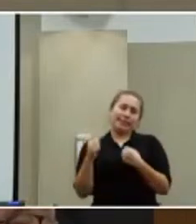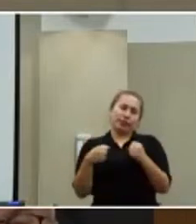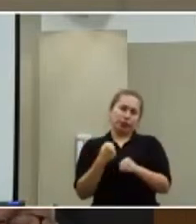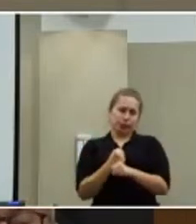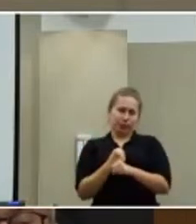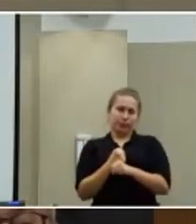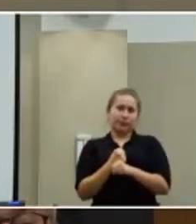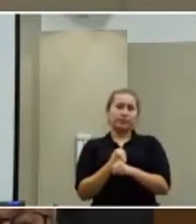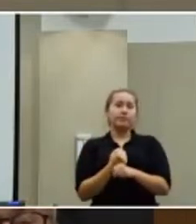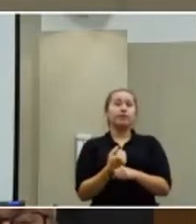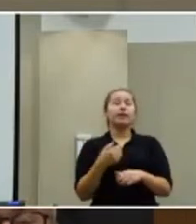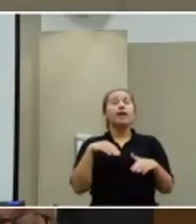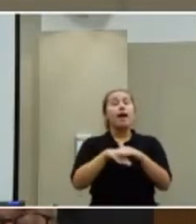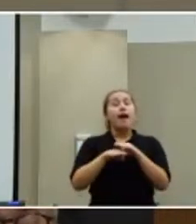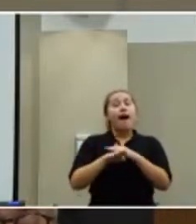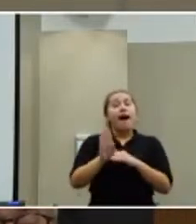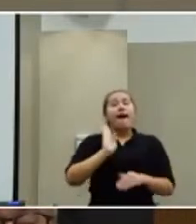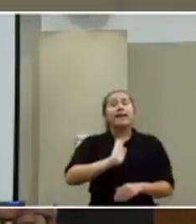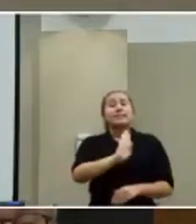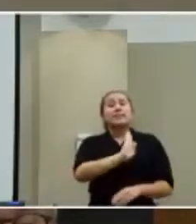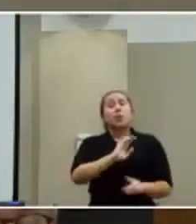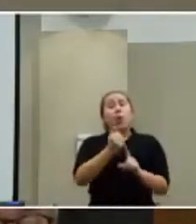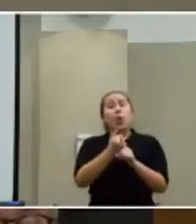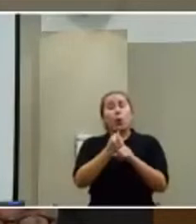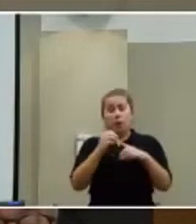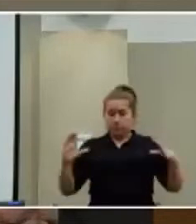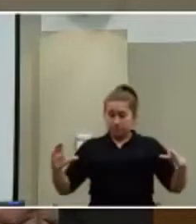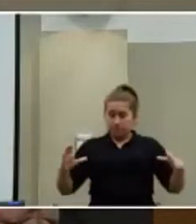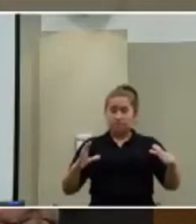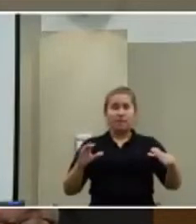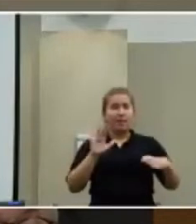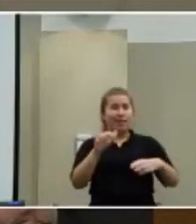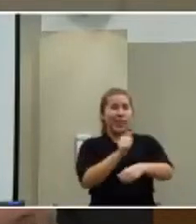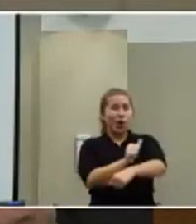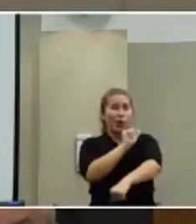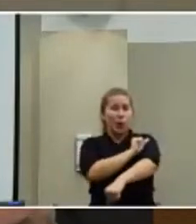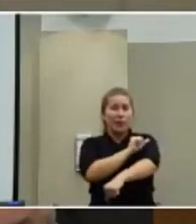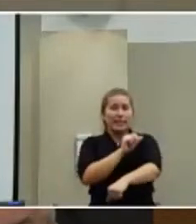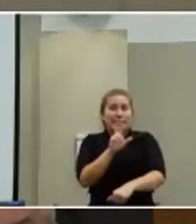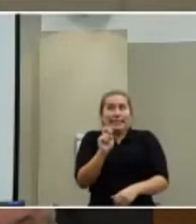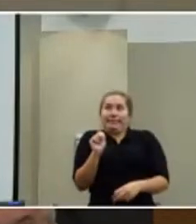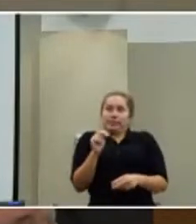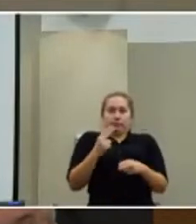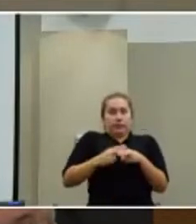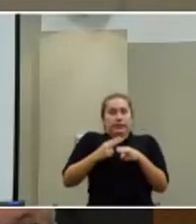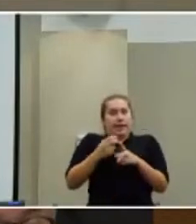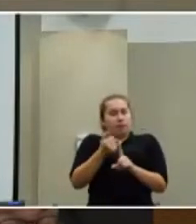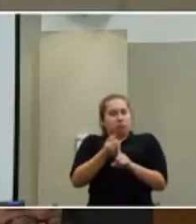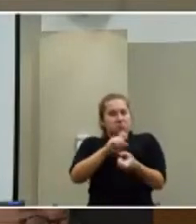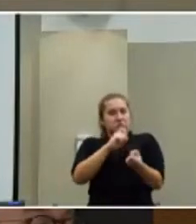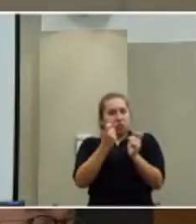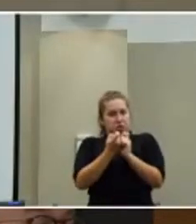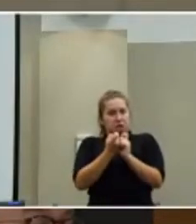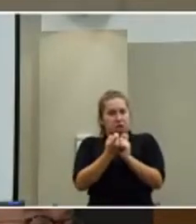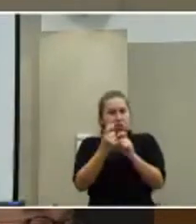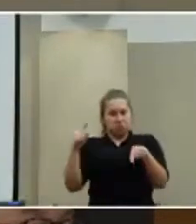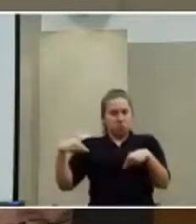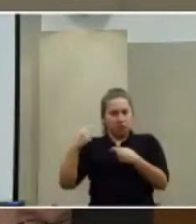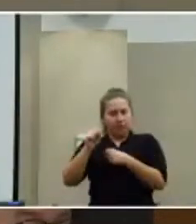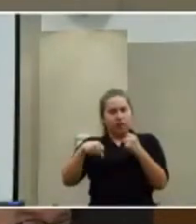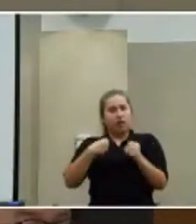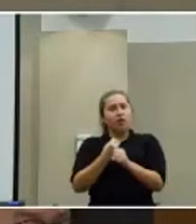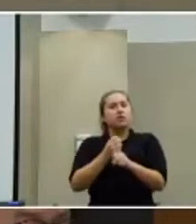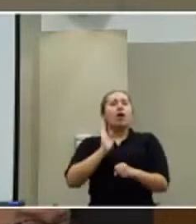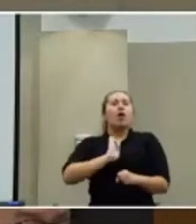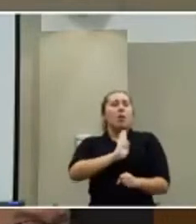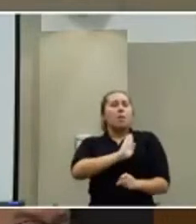And while the Access Board's composition and authorities, and even our name has changed over the years, the board's